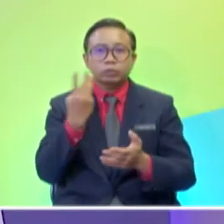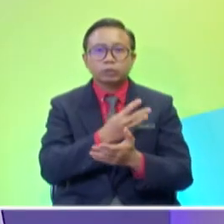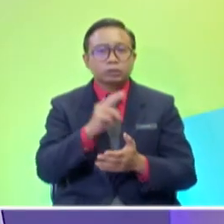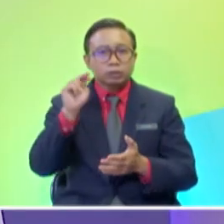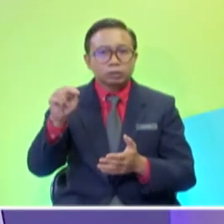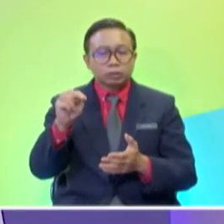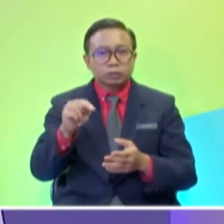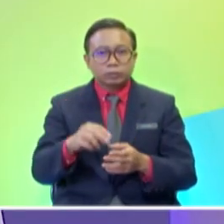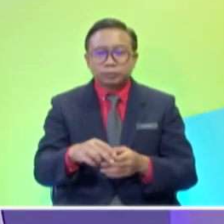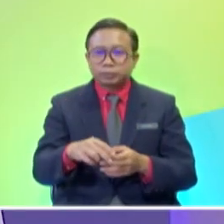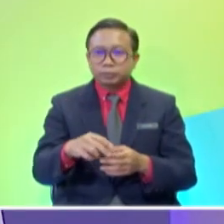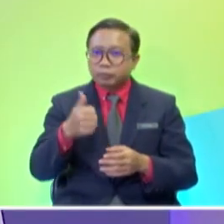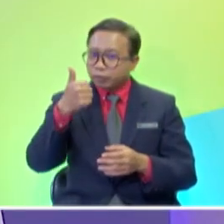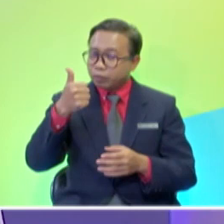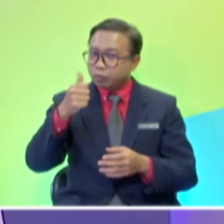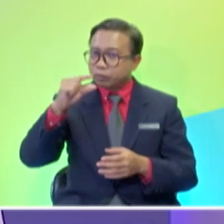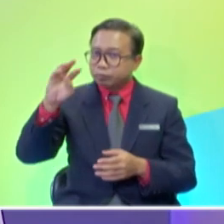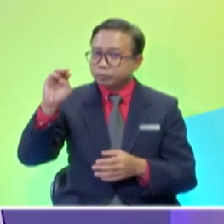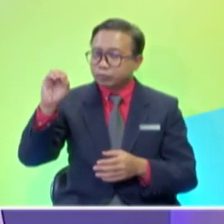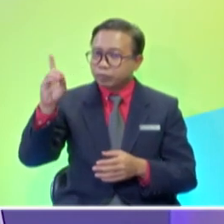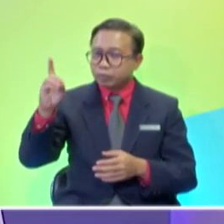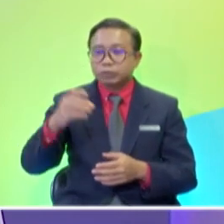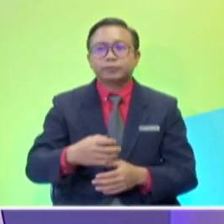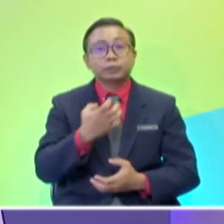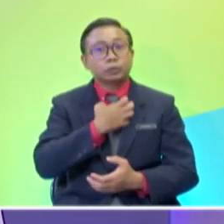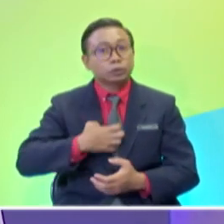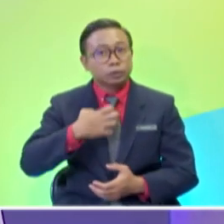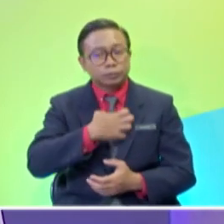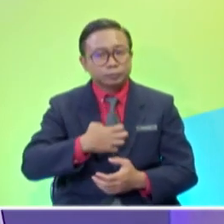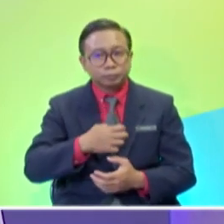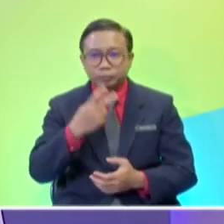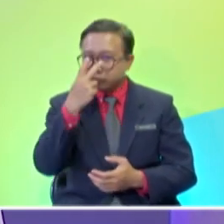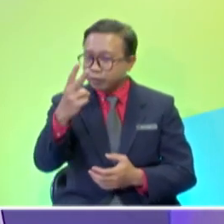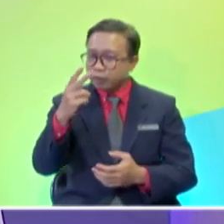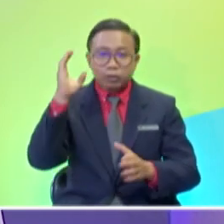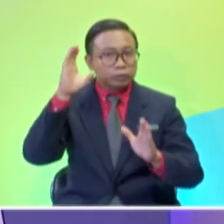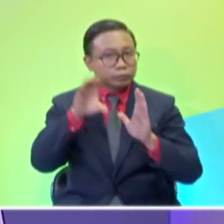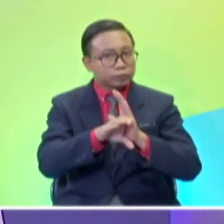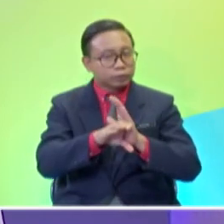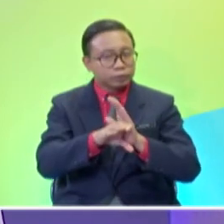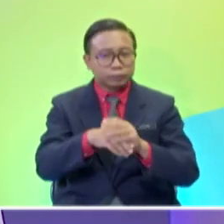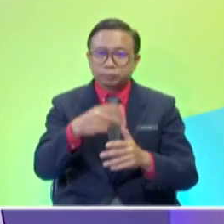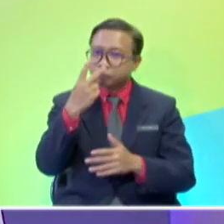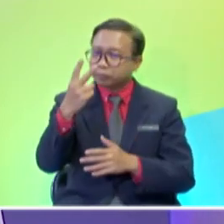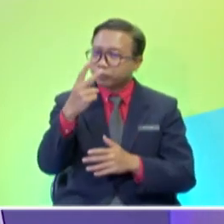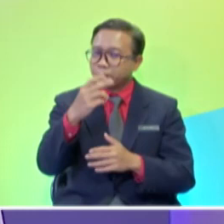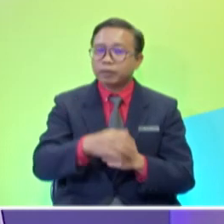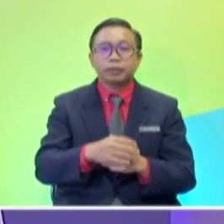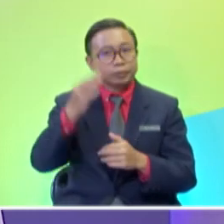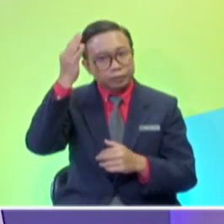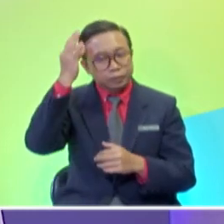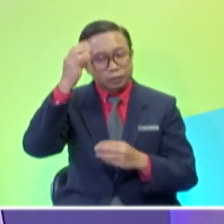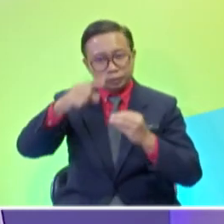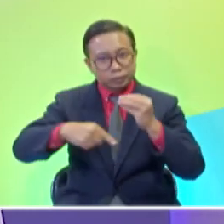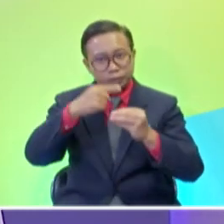the mood to write. And just now, you were looking at your photos and you were reminiscing, thinking